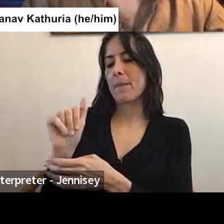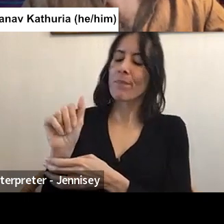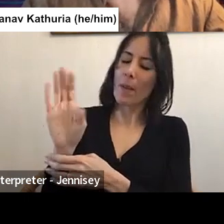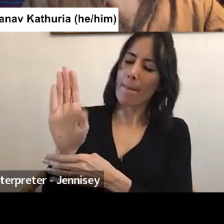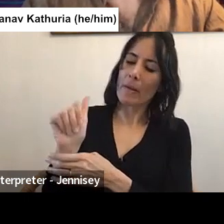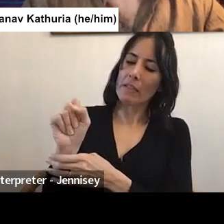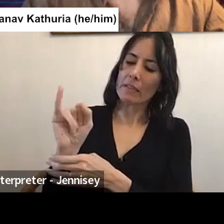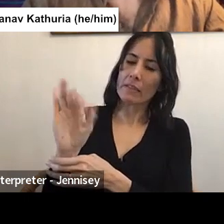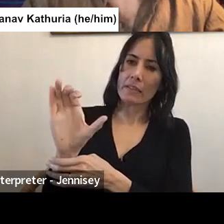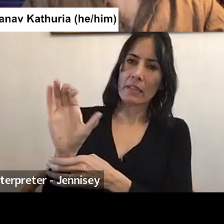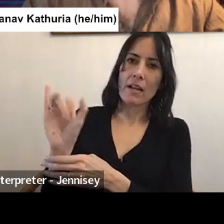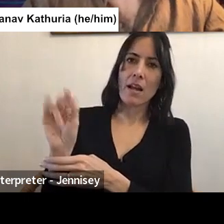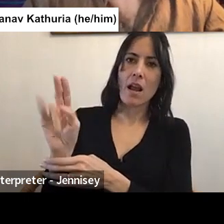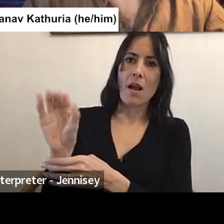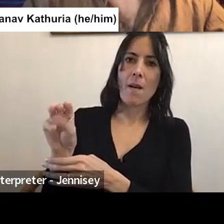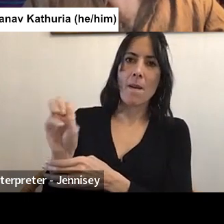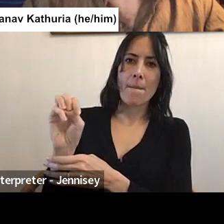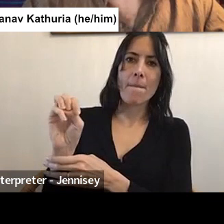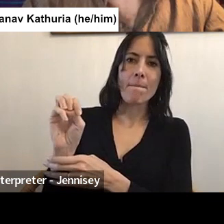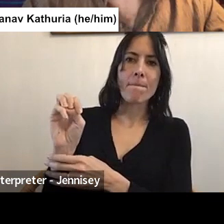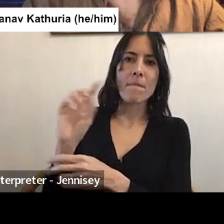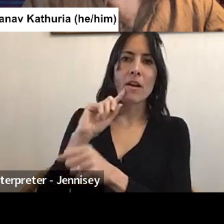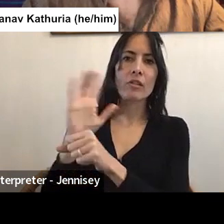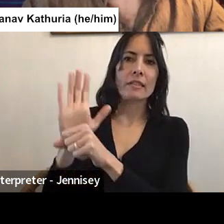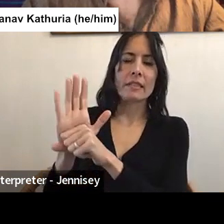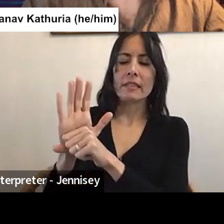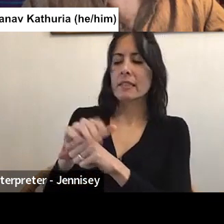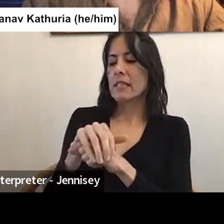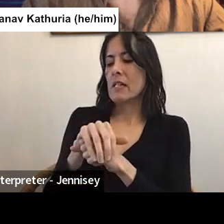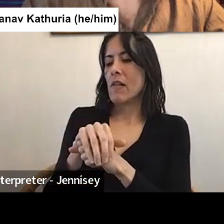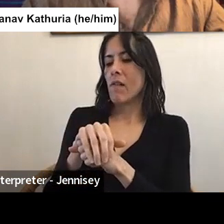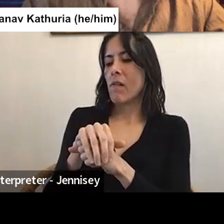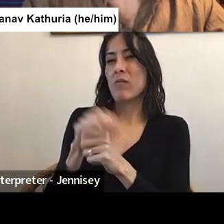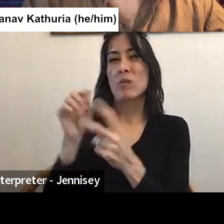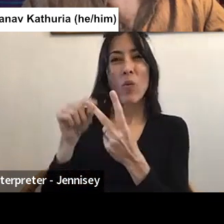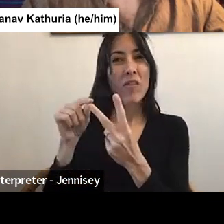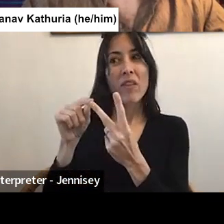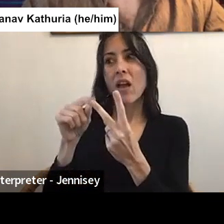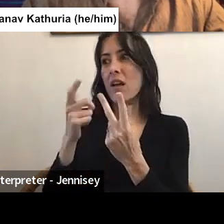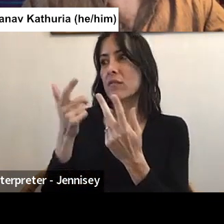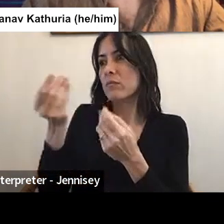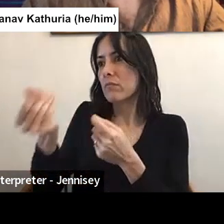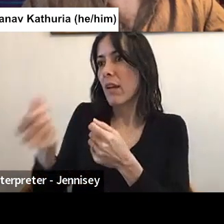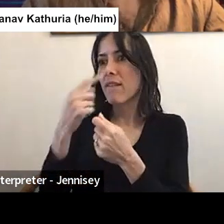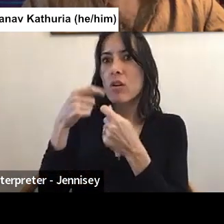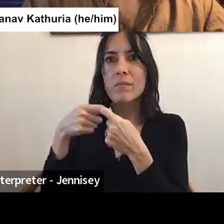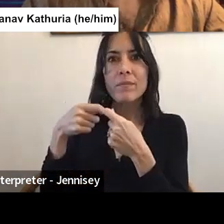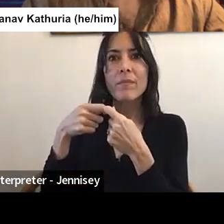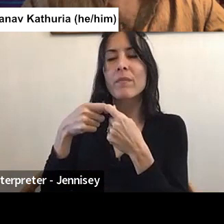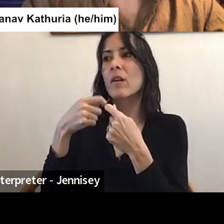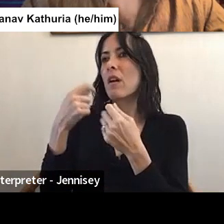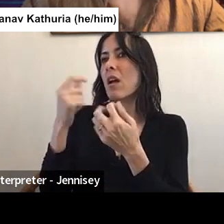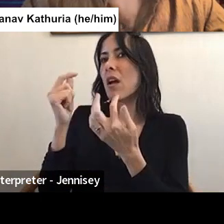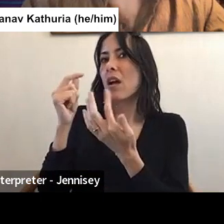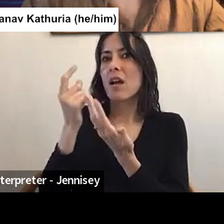because, and that covers everything from paying light bills, rent, food, and we made an investment in hydroponic